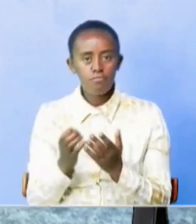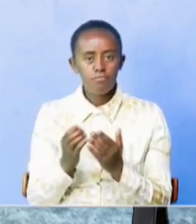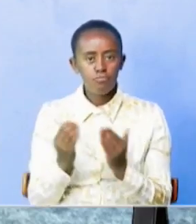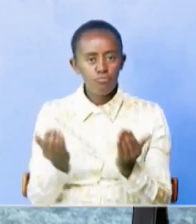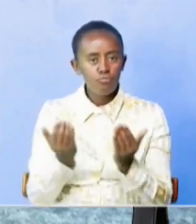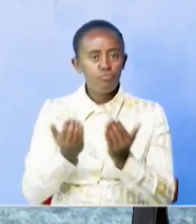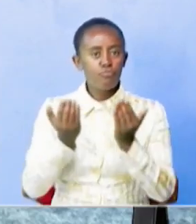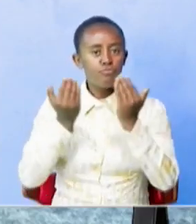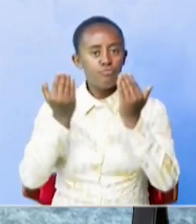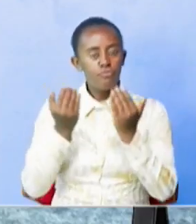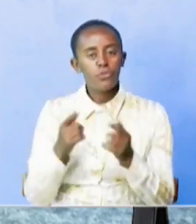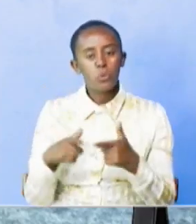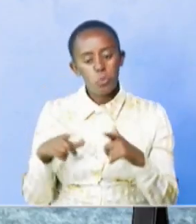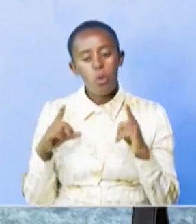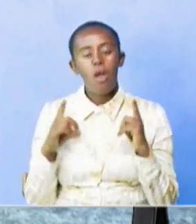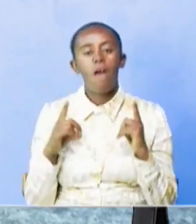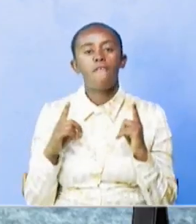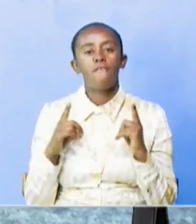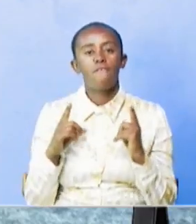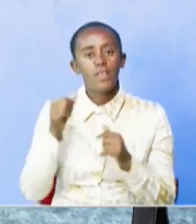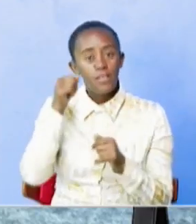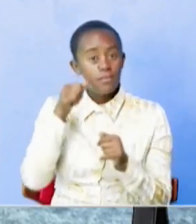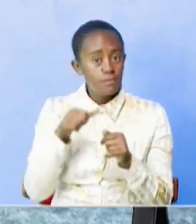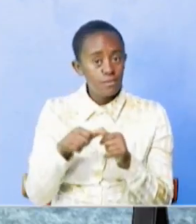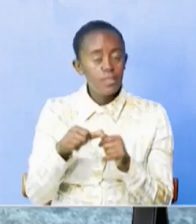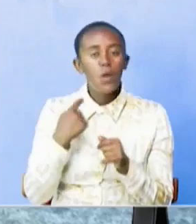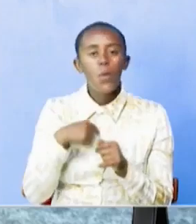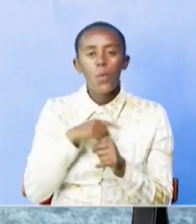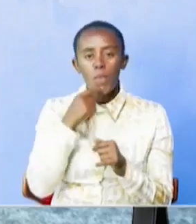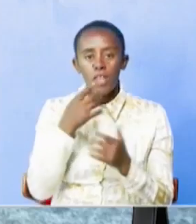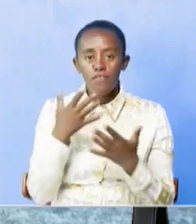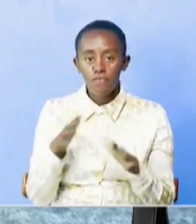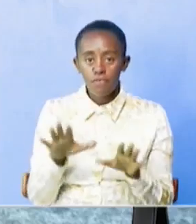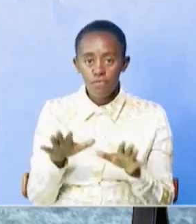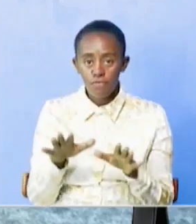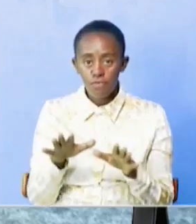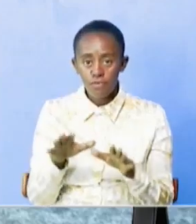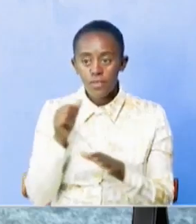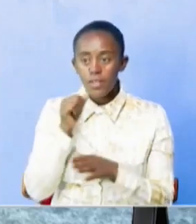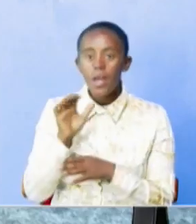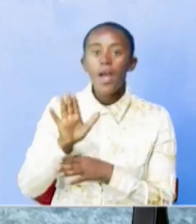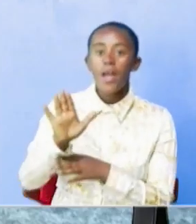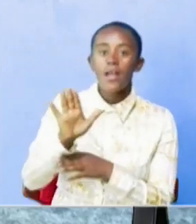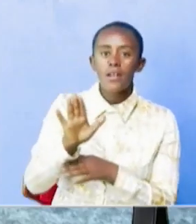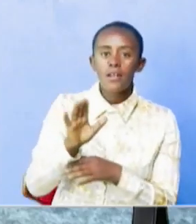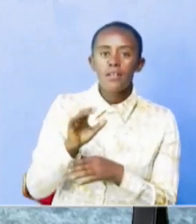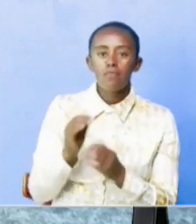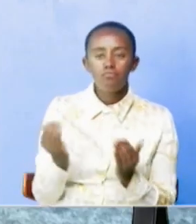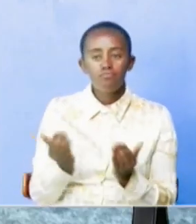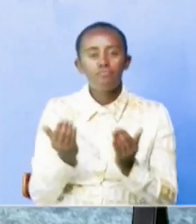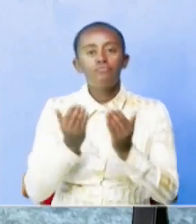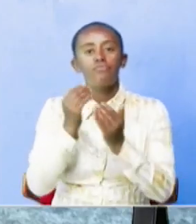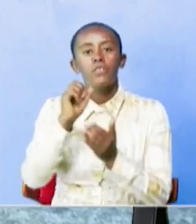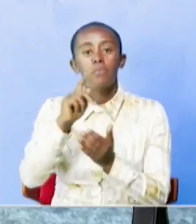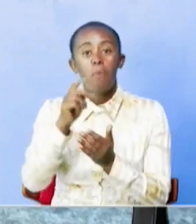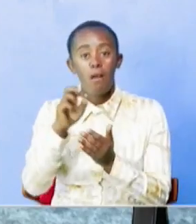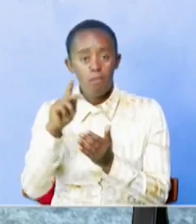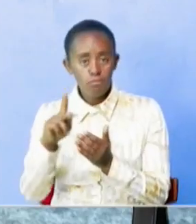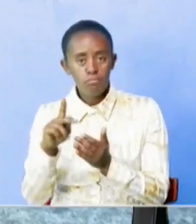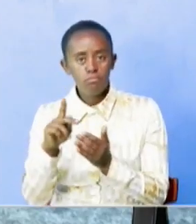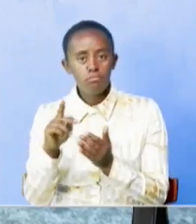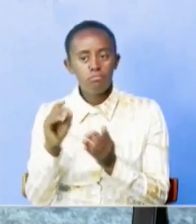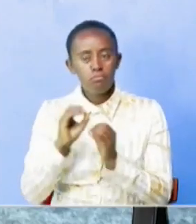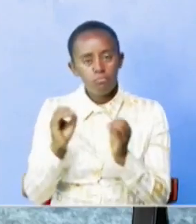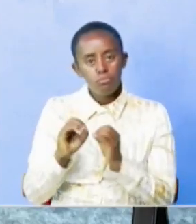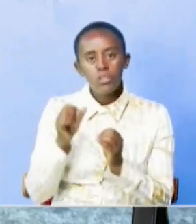something to life. So if you remember, we said her spark is not shown,